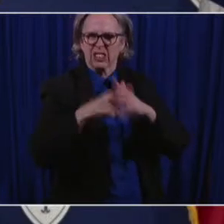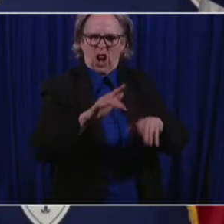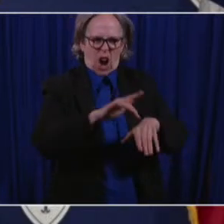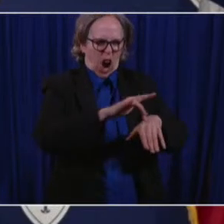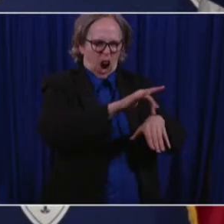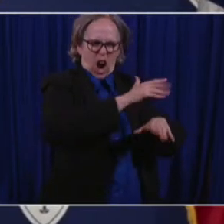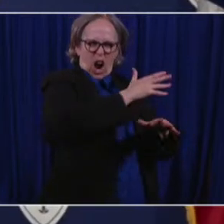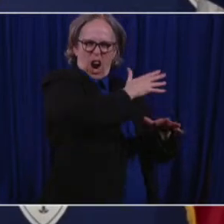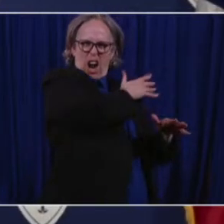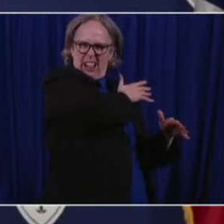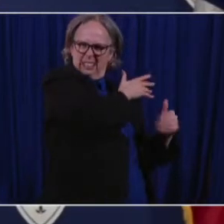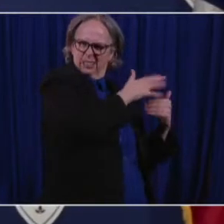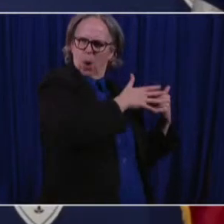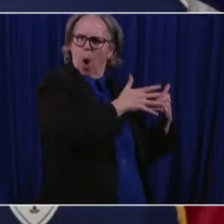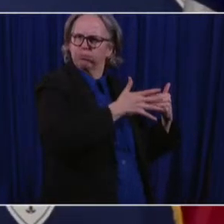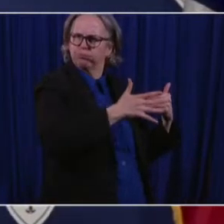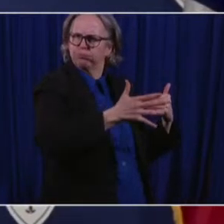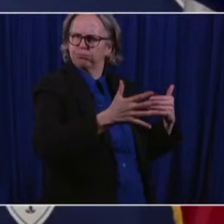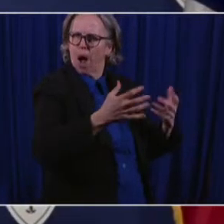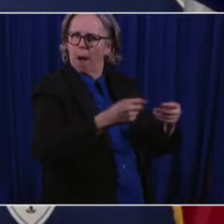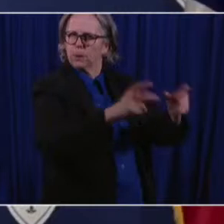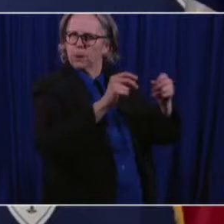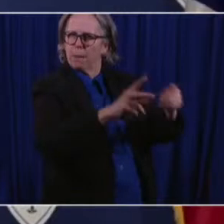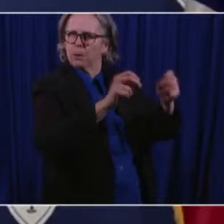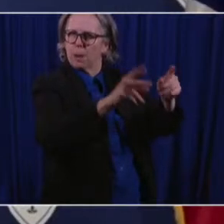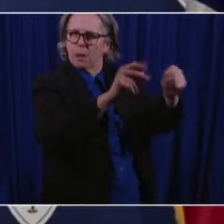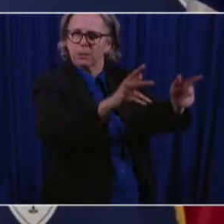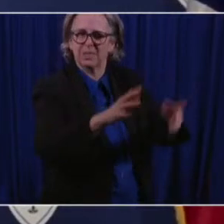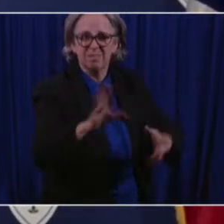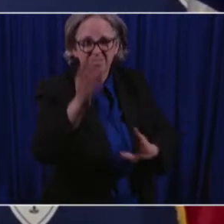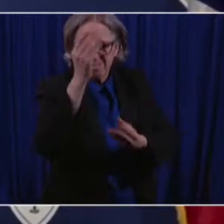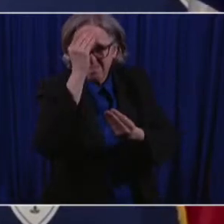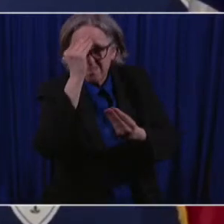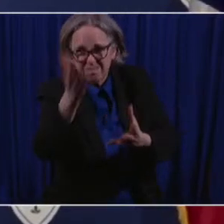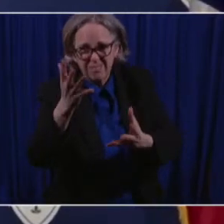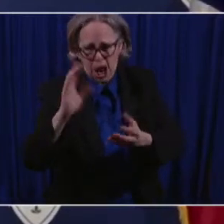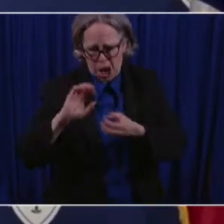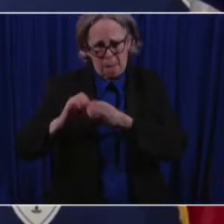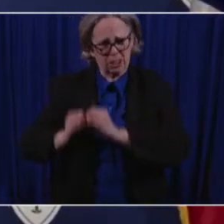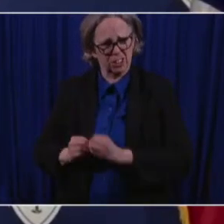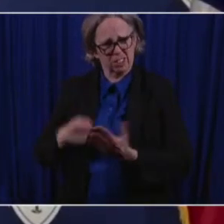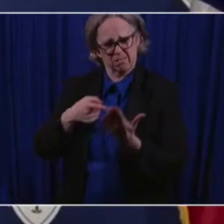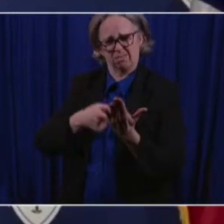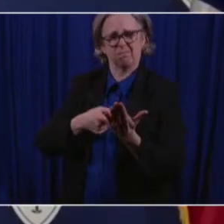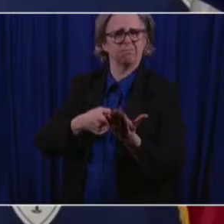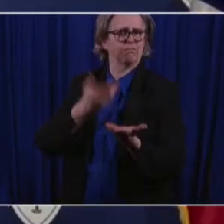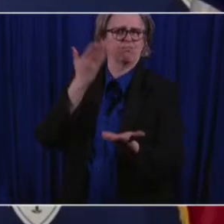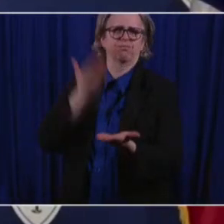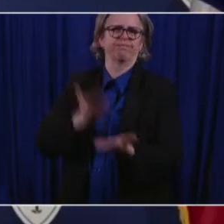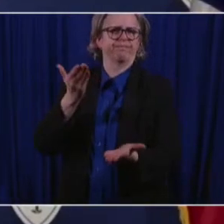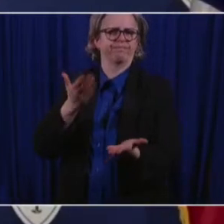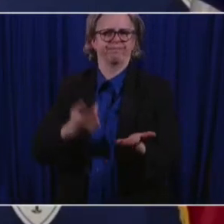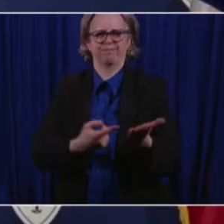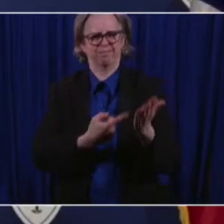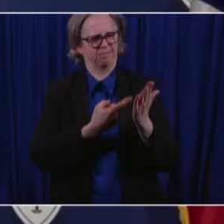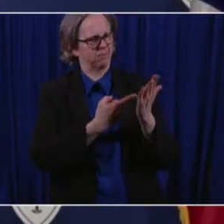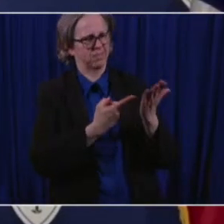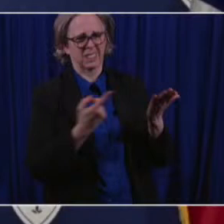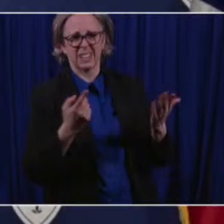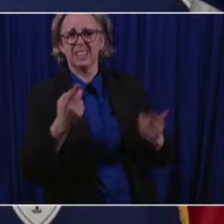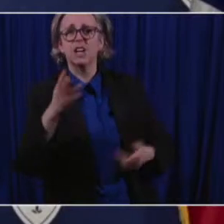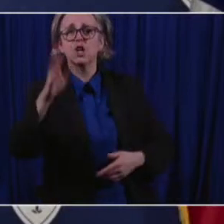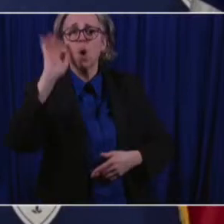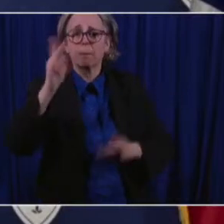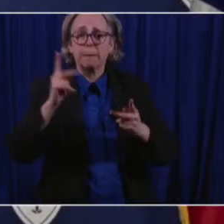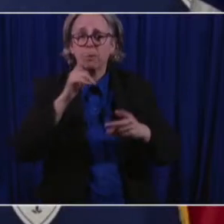the data is pretty clear that the likelihood of death goes up the older you are. And that's why